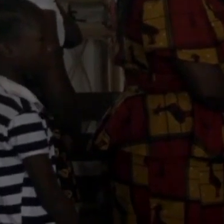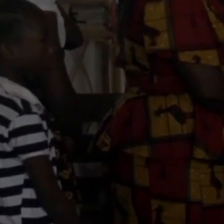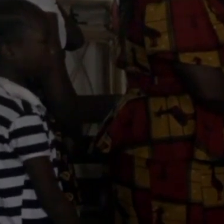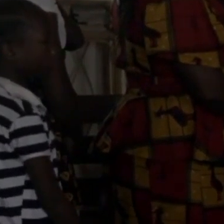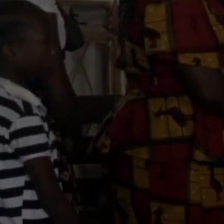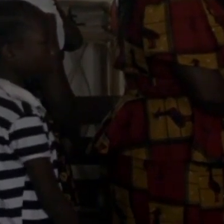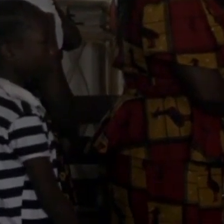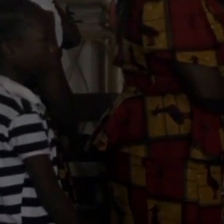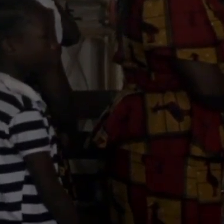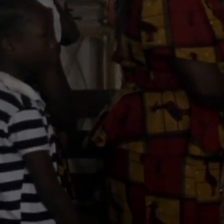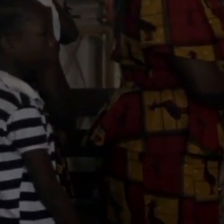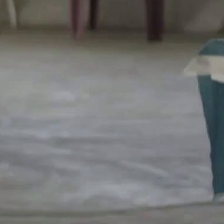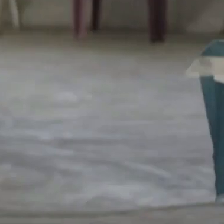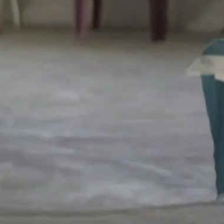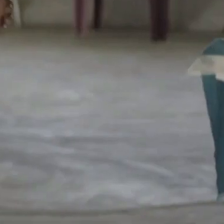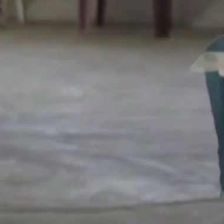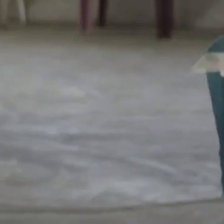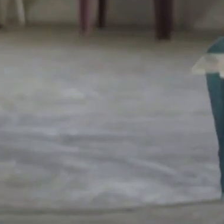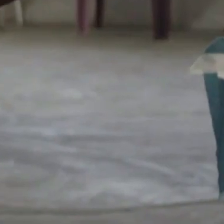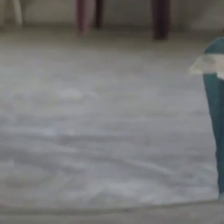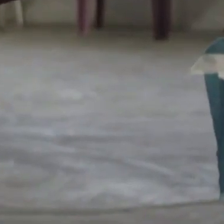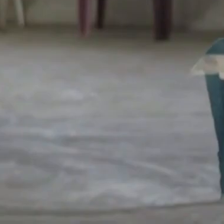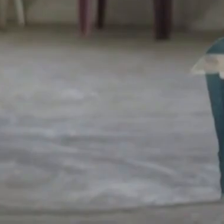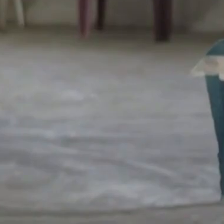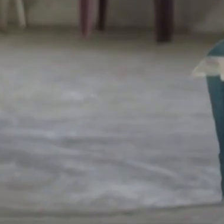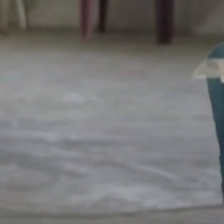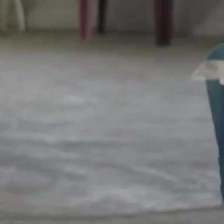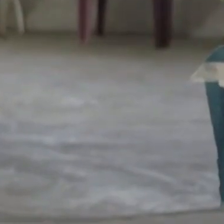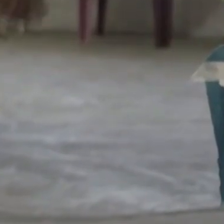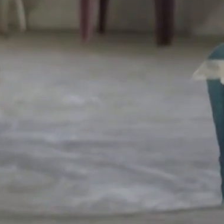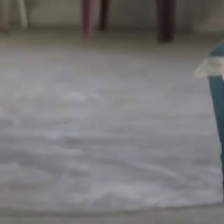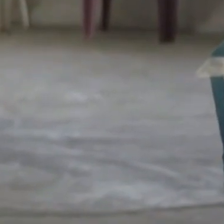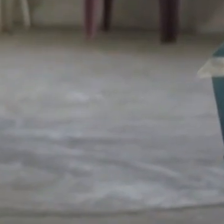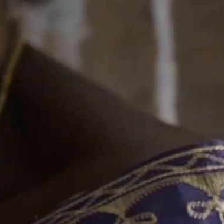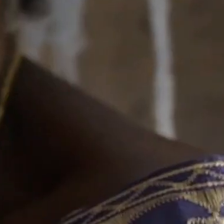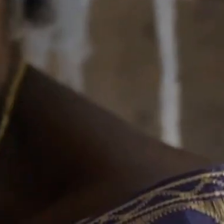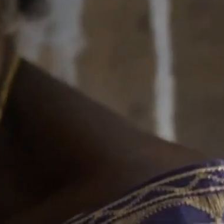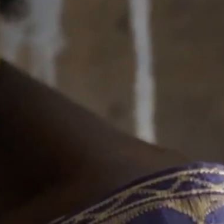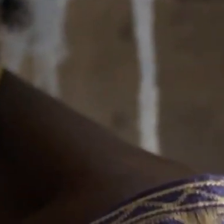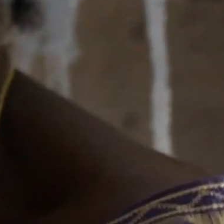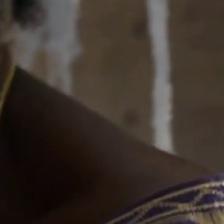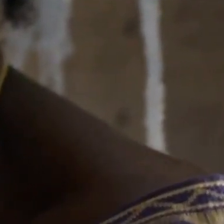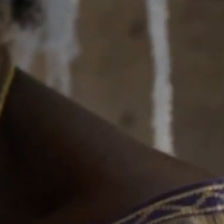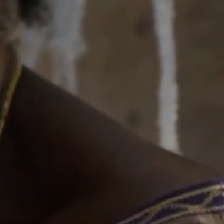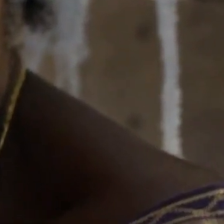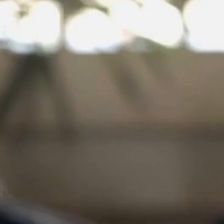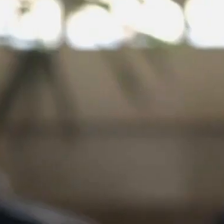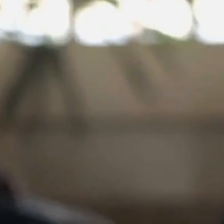witch doctor. He said, my mercy is limitless. Why no man if